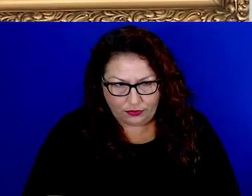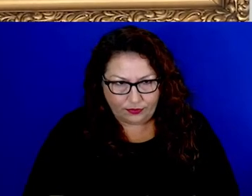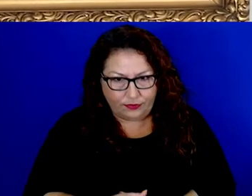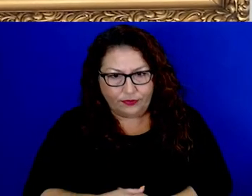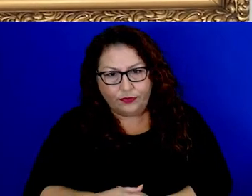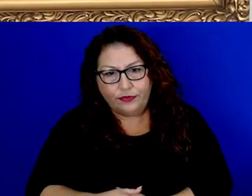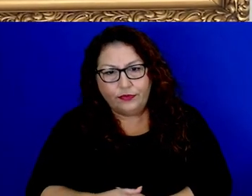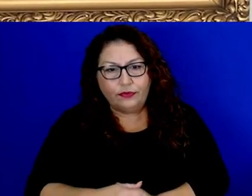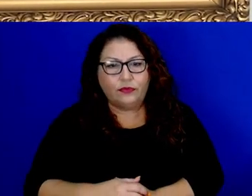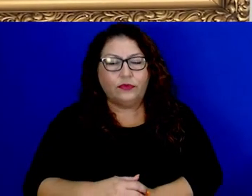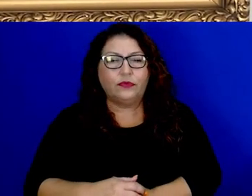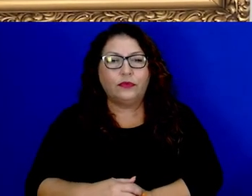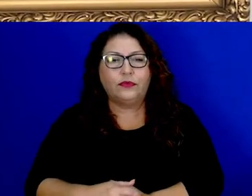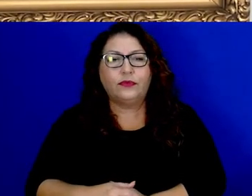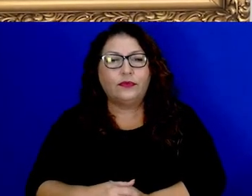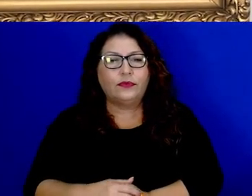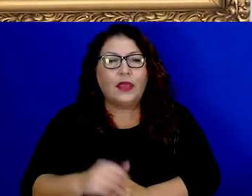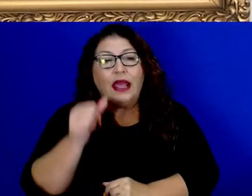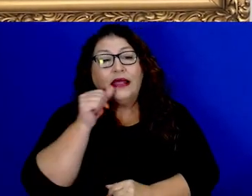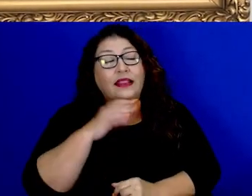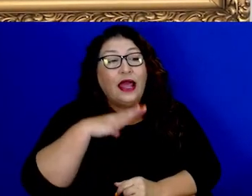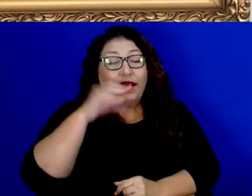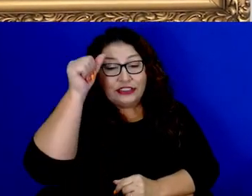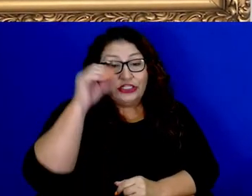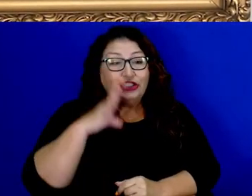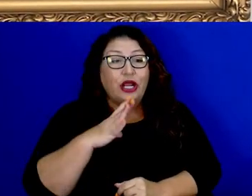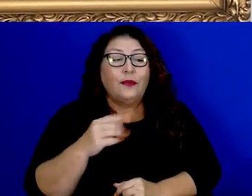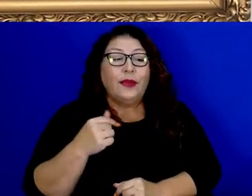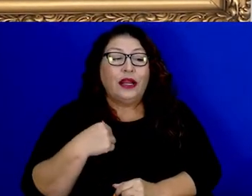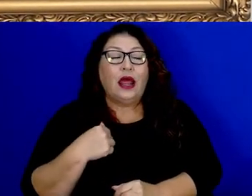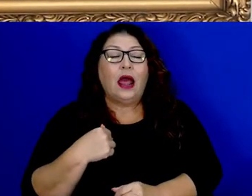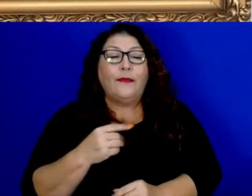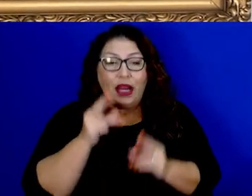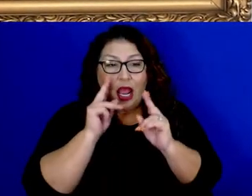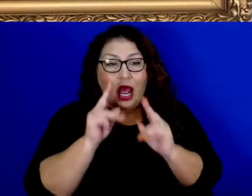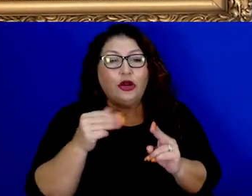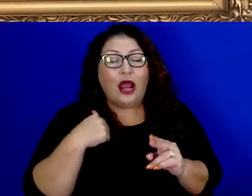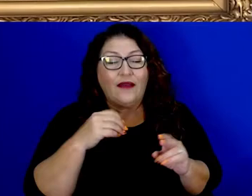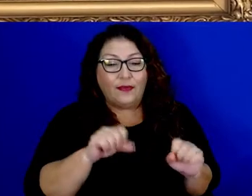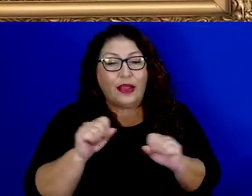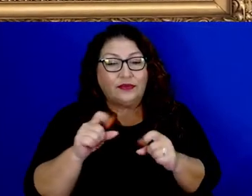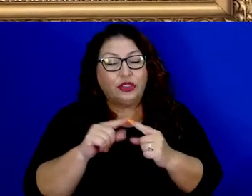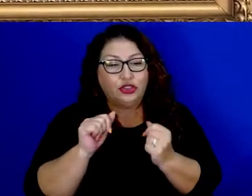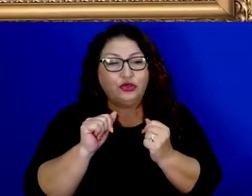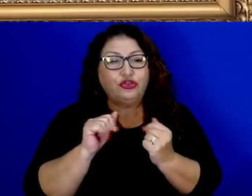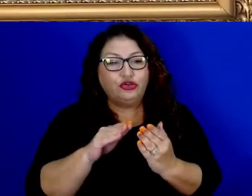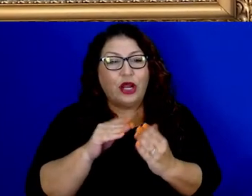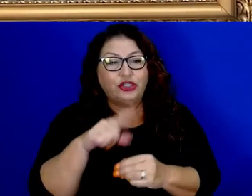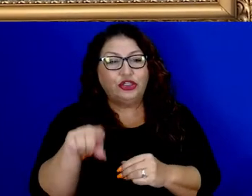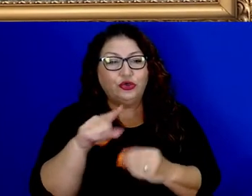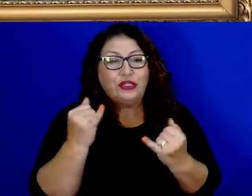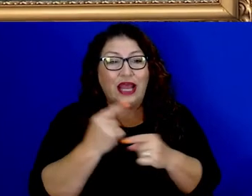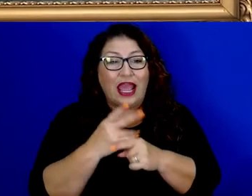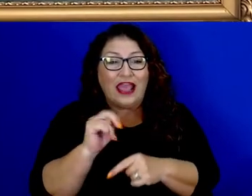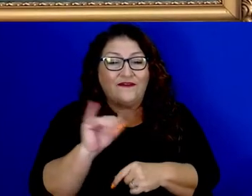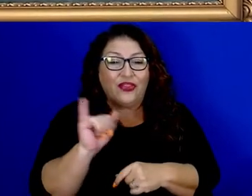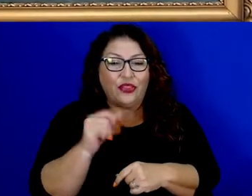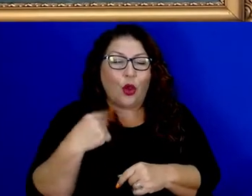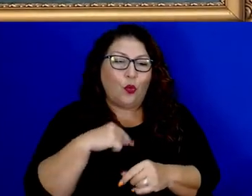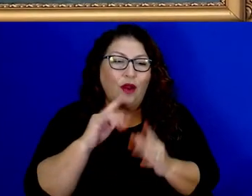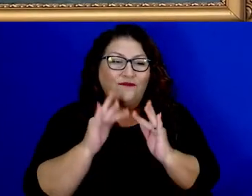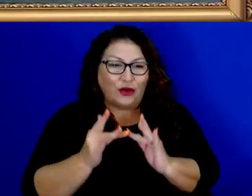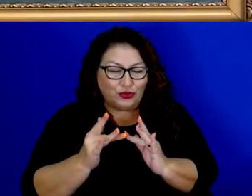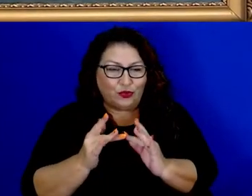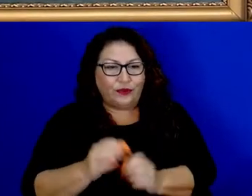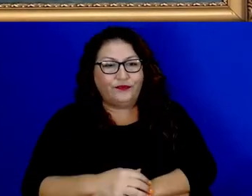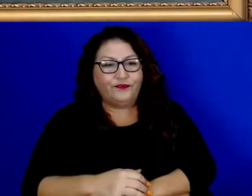Ladies and gentlemen, I'm honored to have the possibility to address you today, even though virtually. The equality